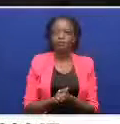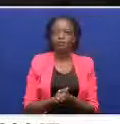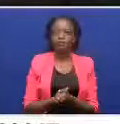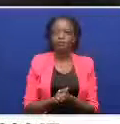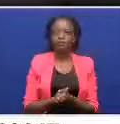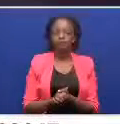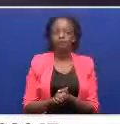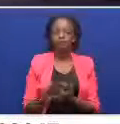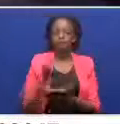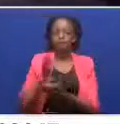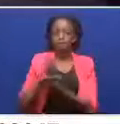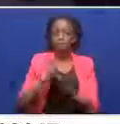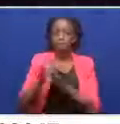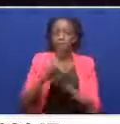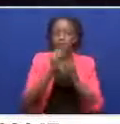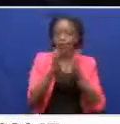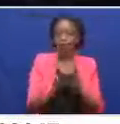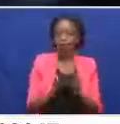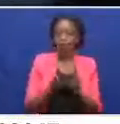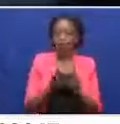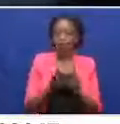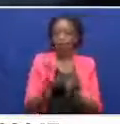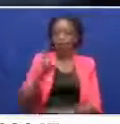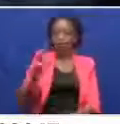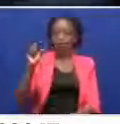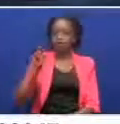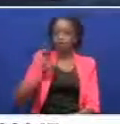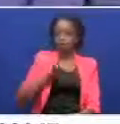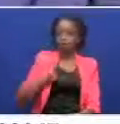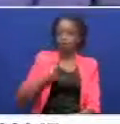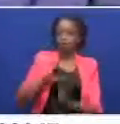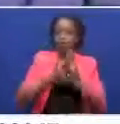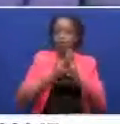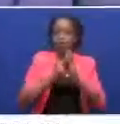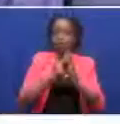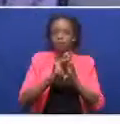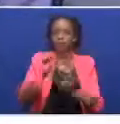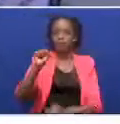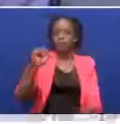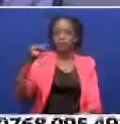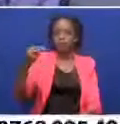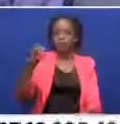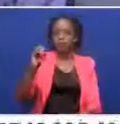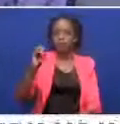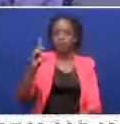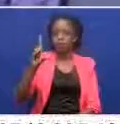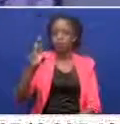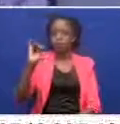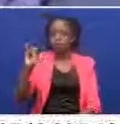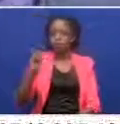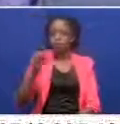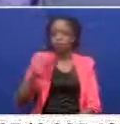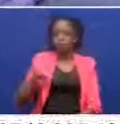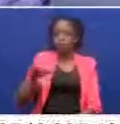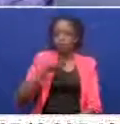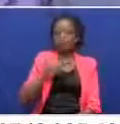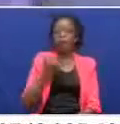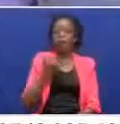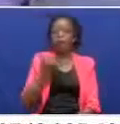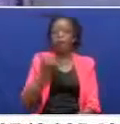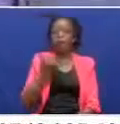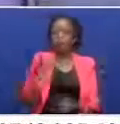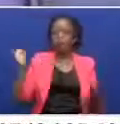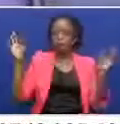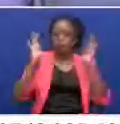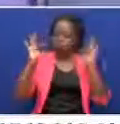A section of leaders led by Wasingishu women rep Gladys Boss Shole and residents wondered why the police